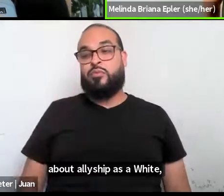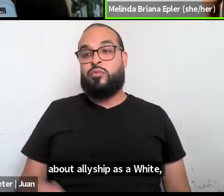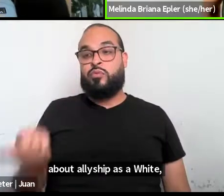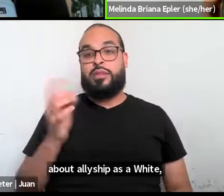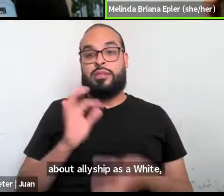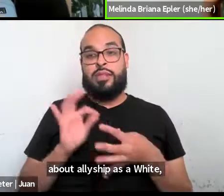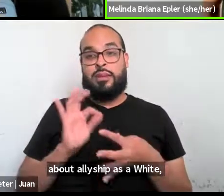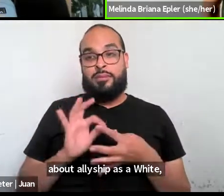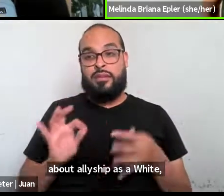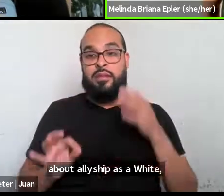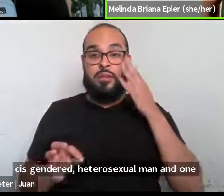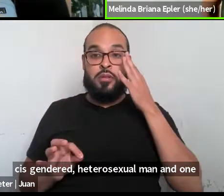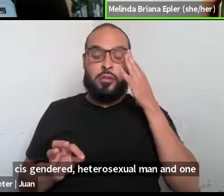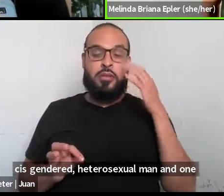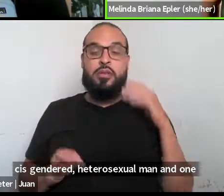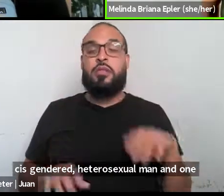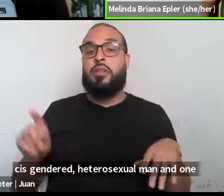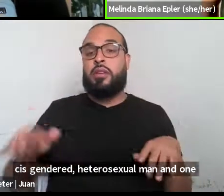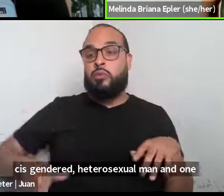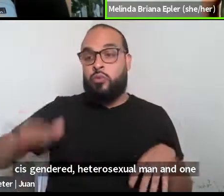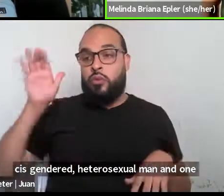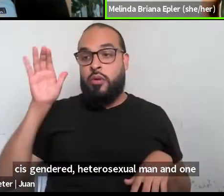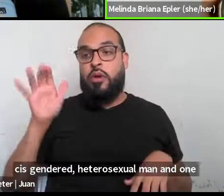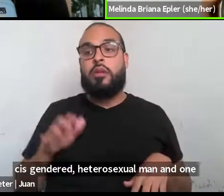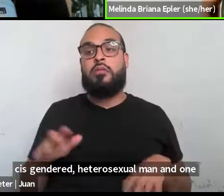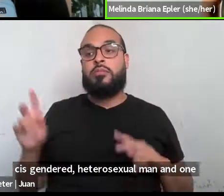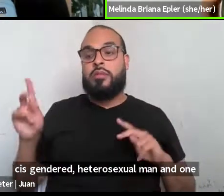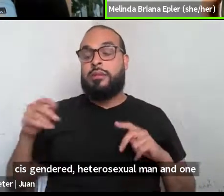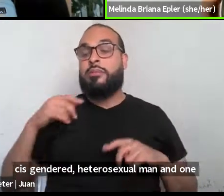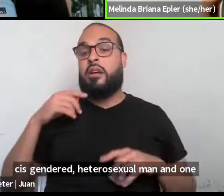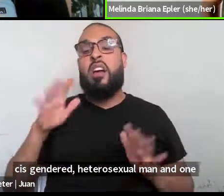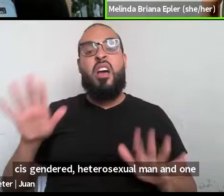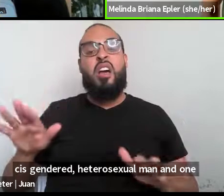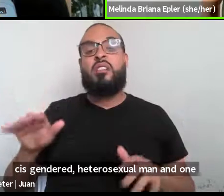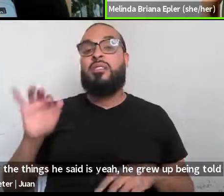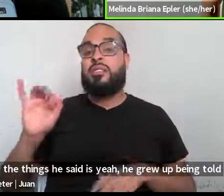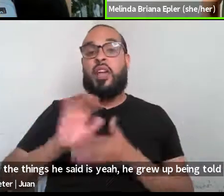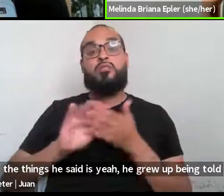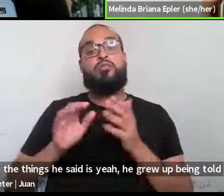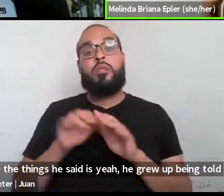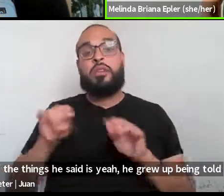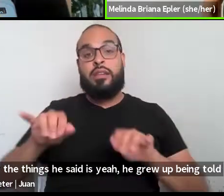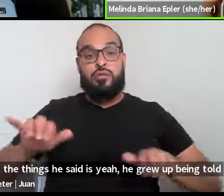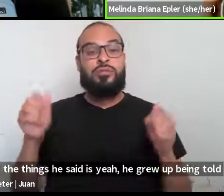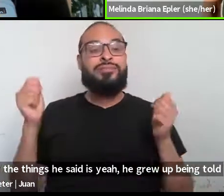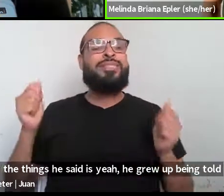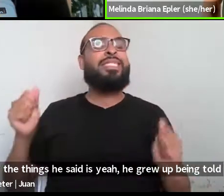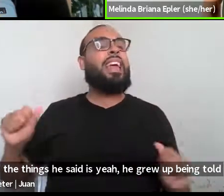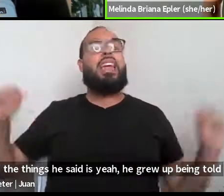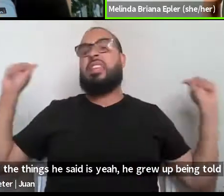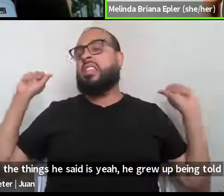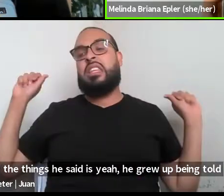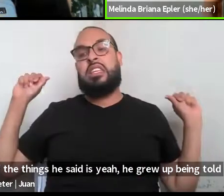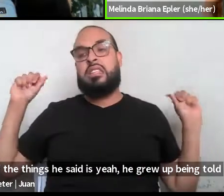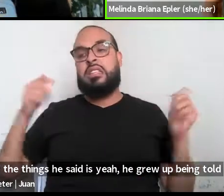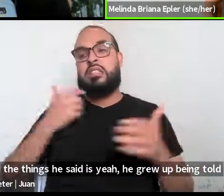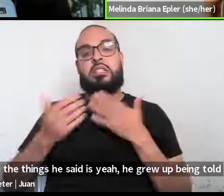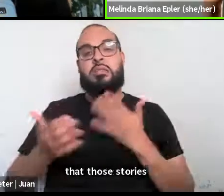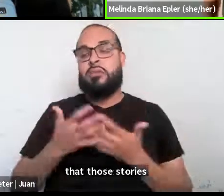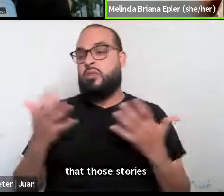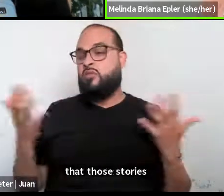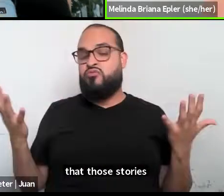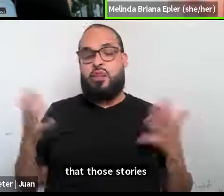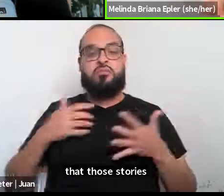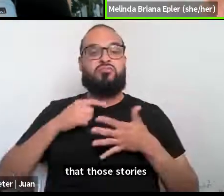was that, yeah, he grew up being told that those stories that he can do anything, and that he